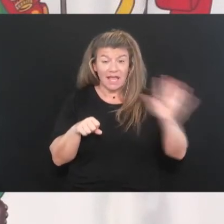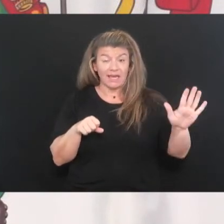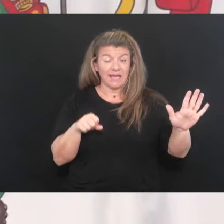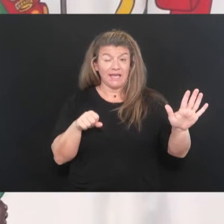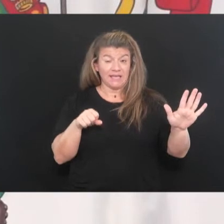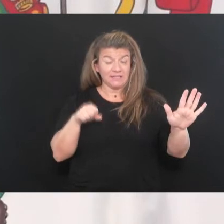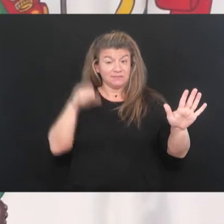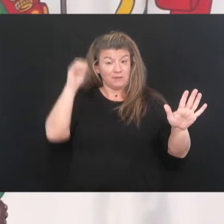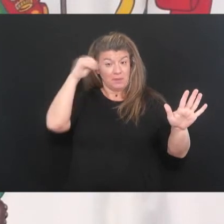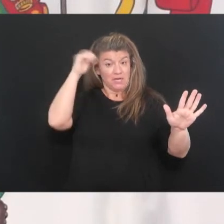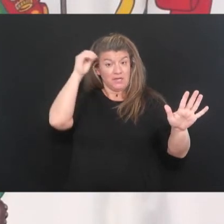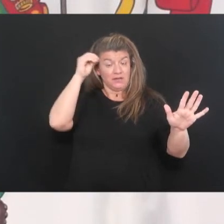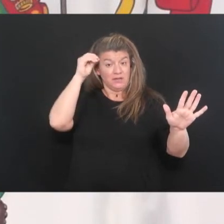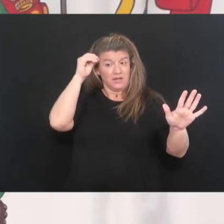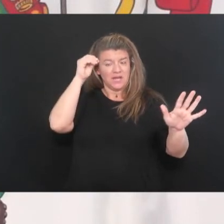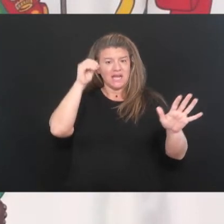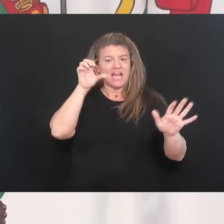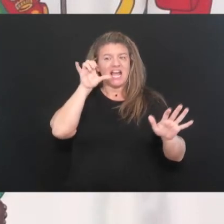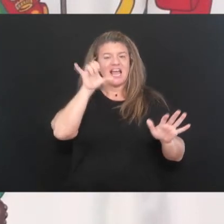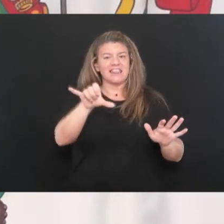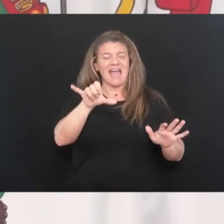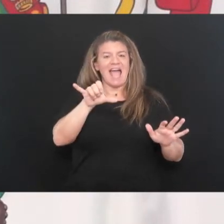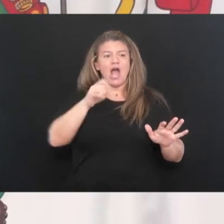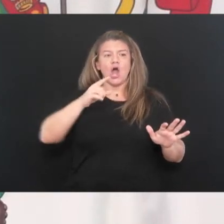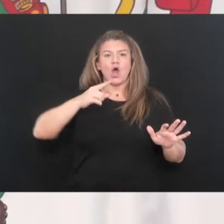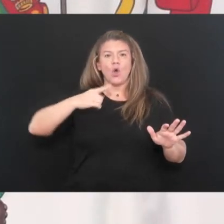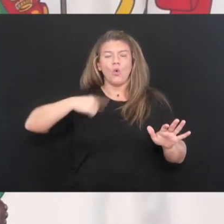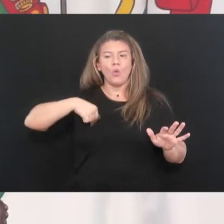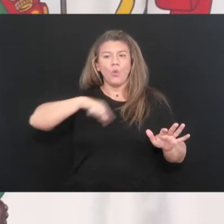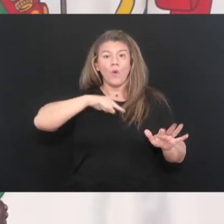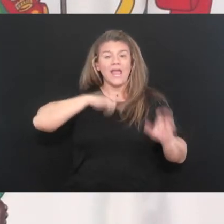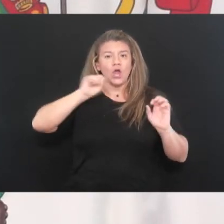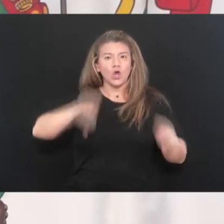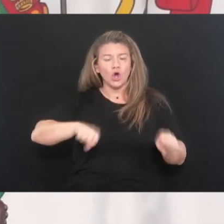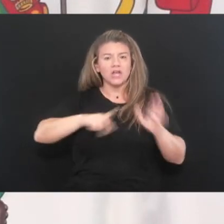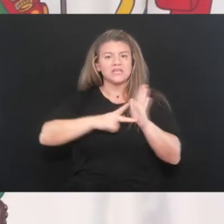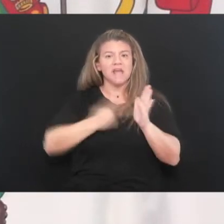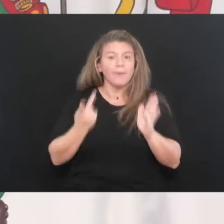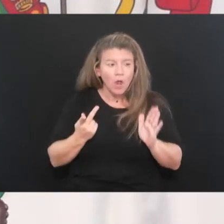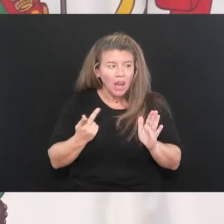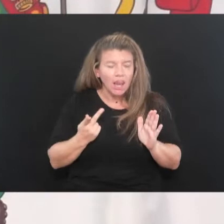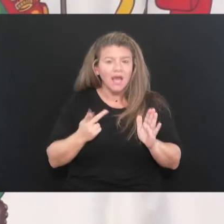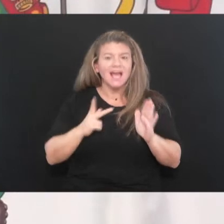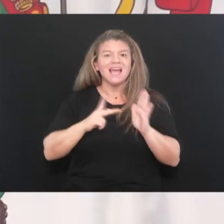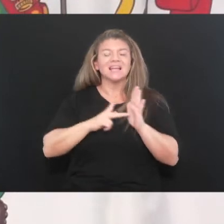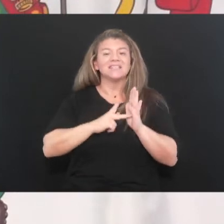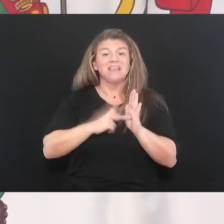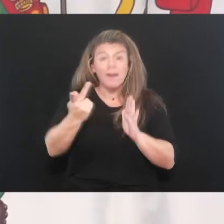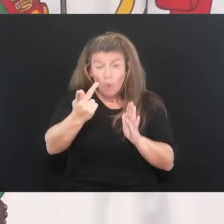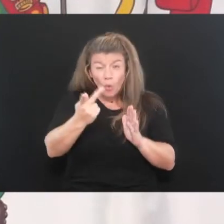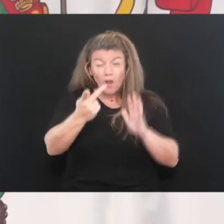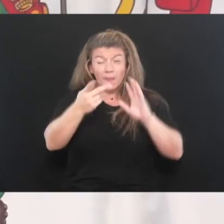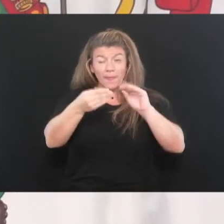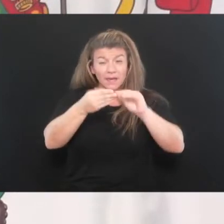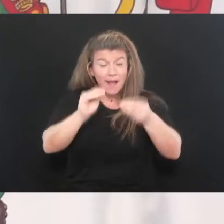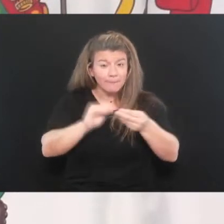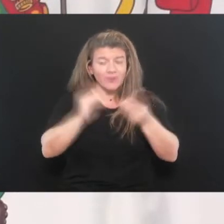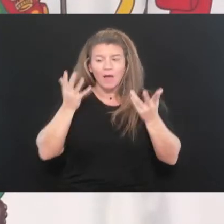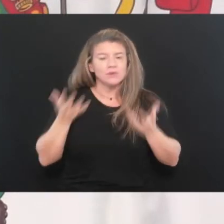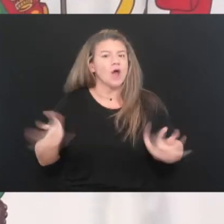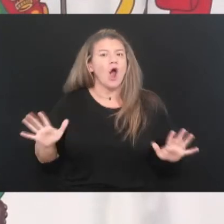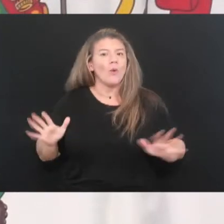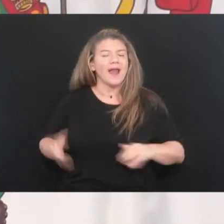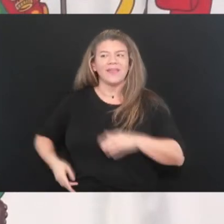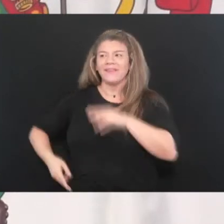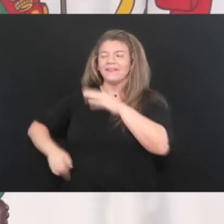mind, that we could potentially double a number that was the highest